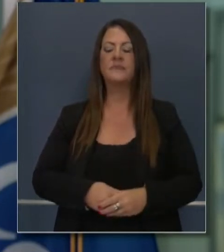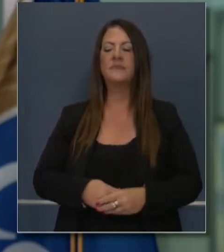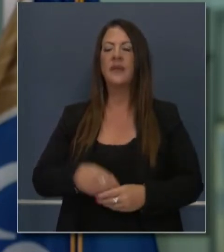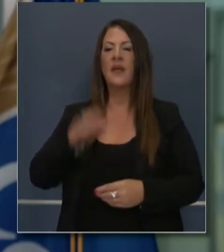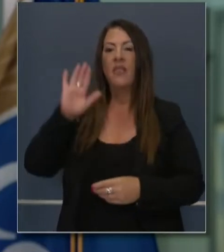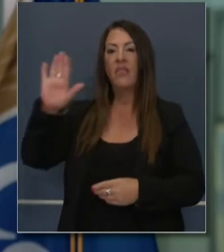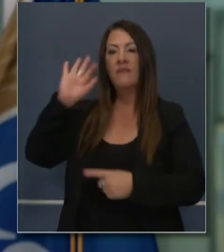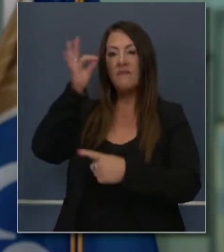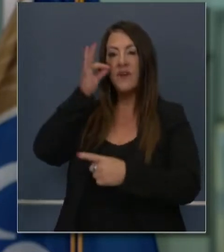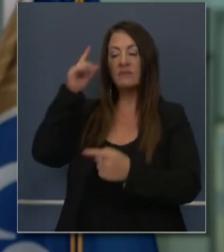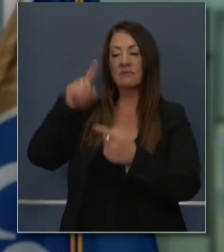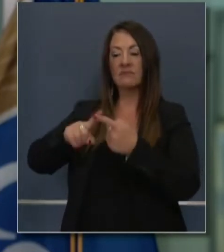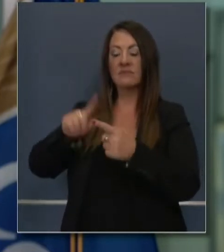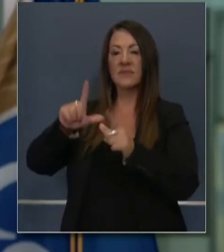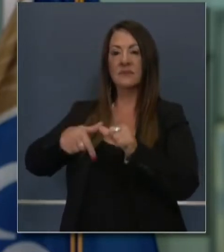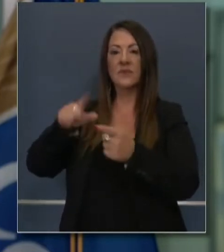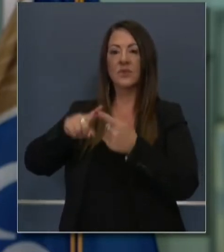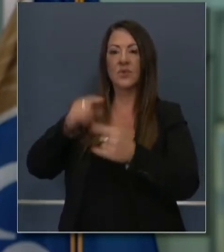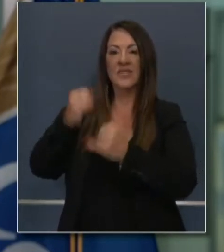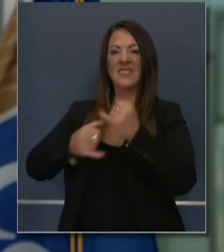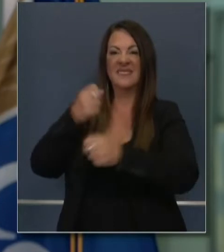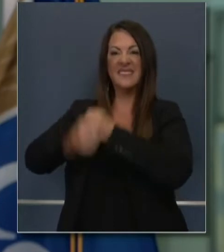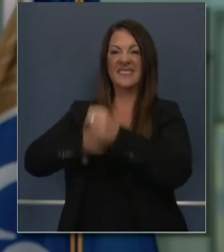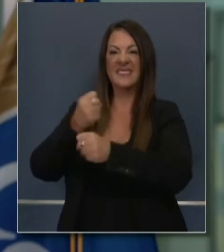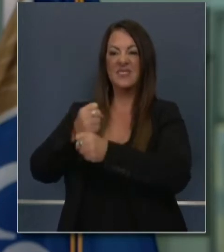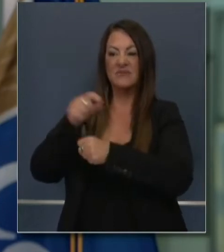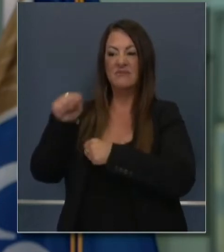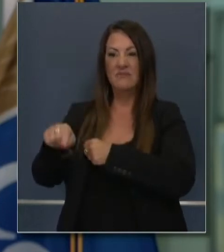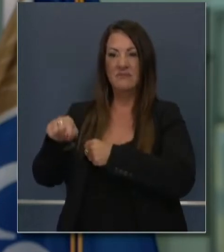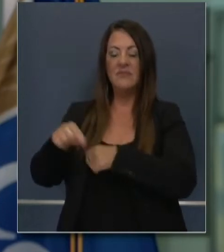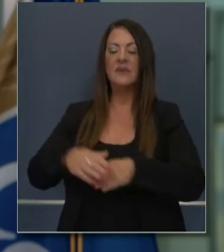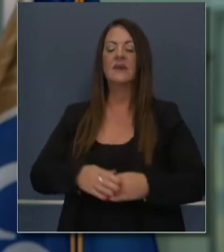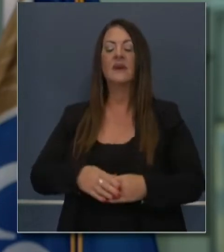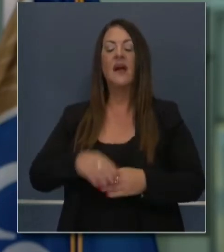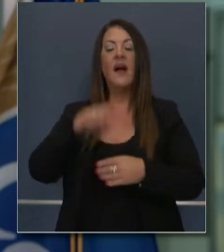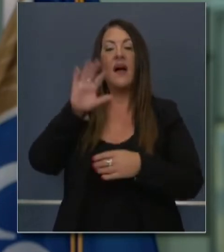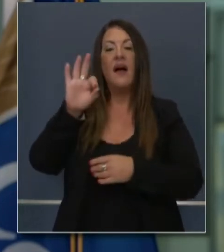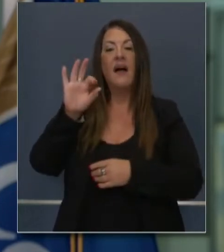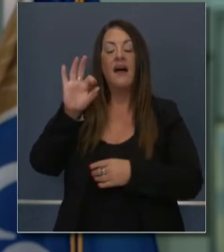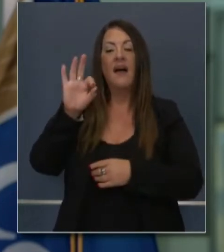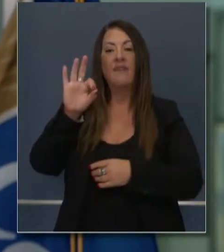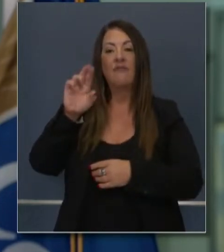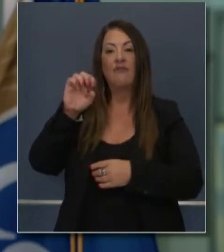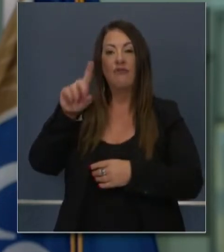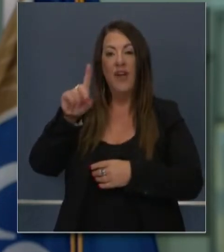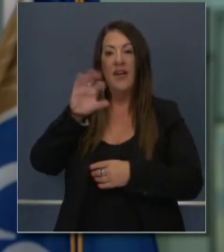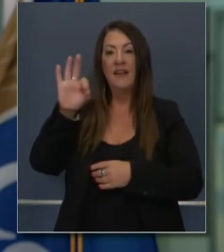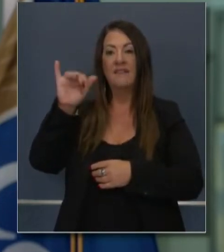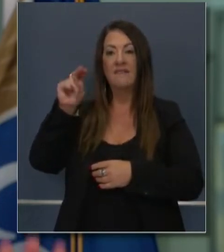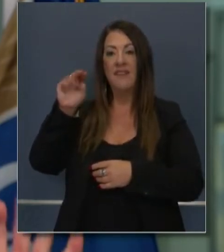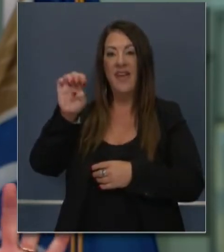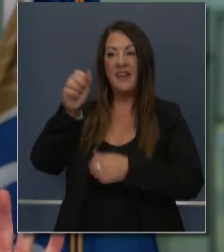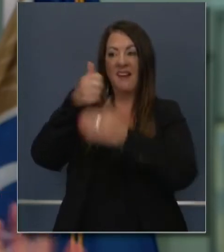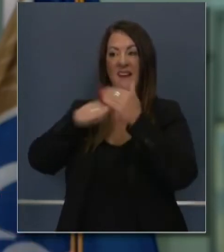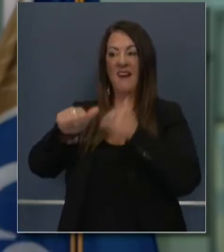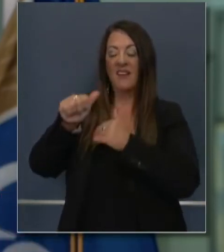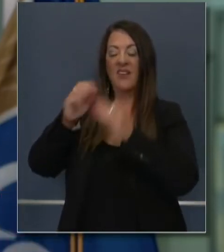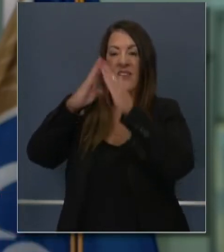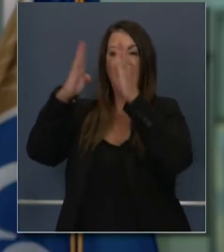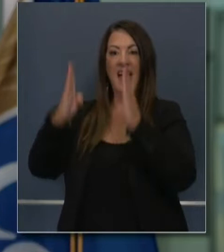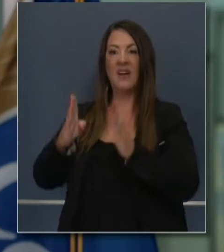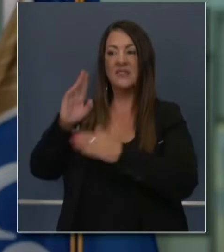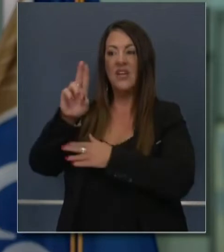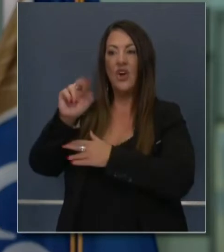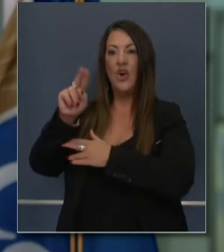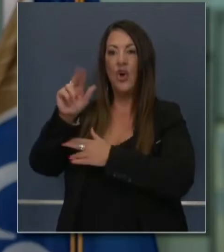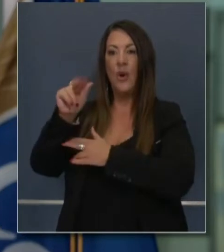year. The reference to Fannie and Freddie and housing and urban development, all of those, again, separate